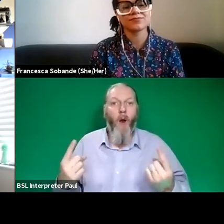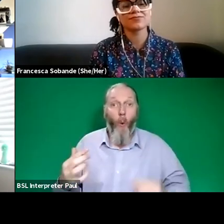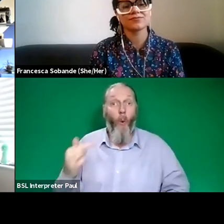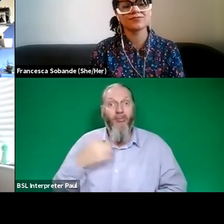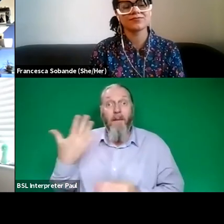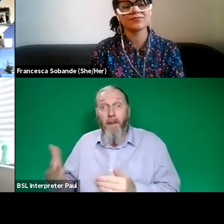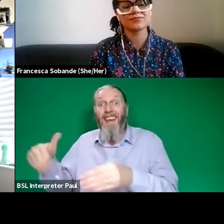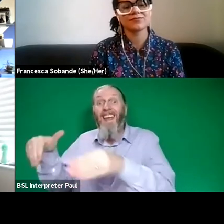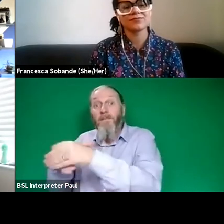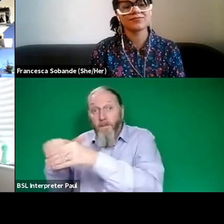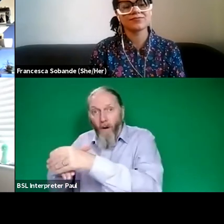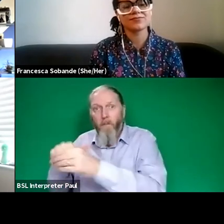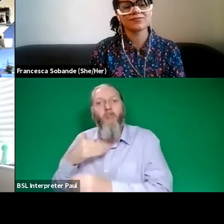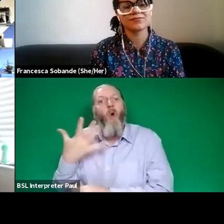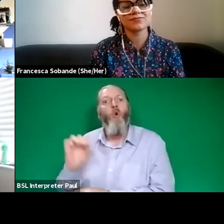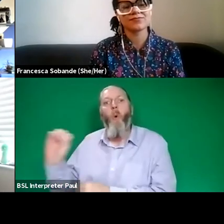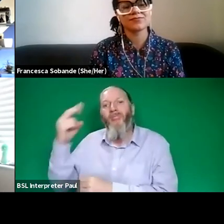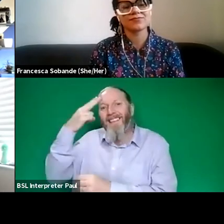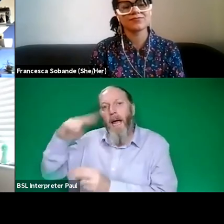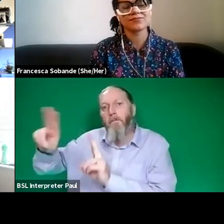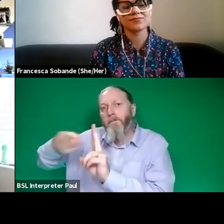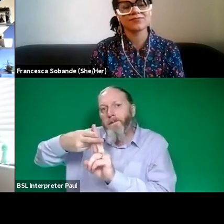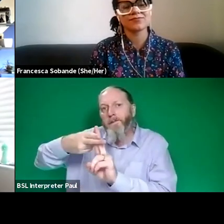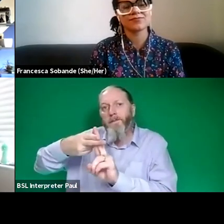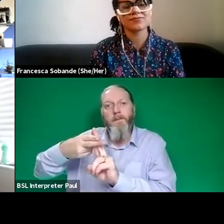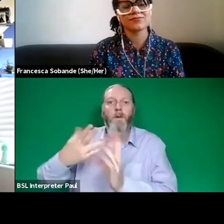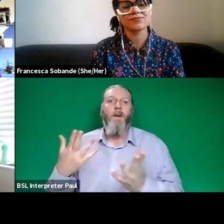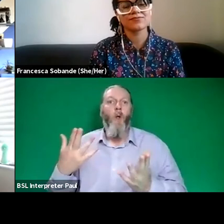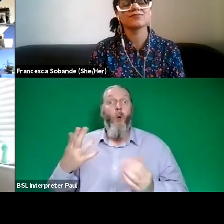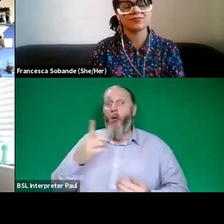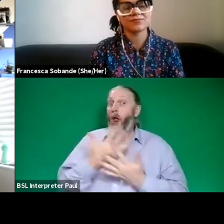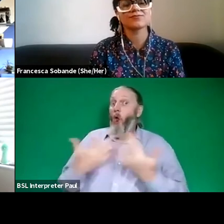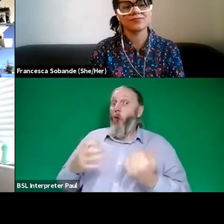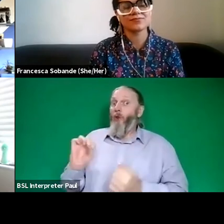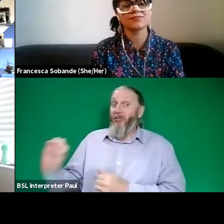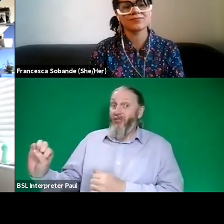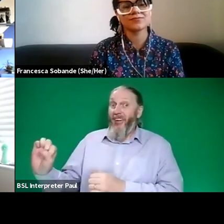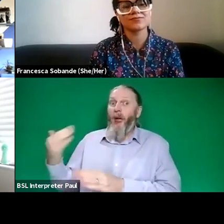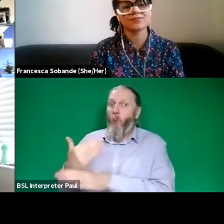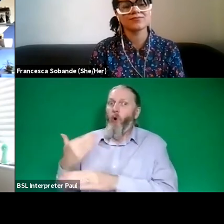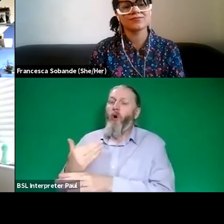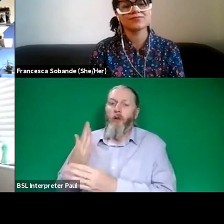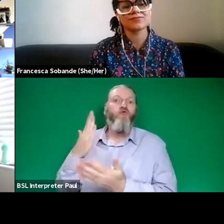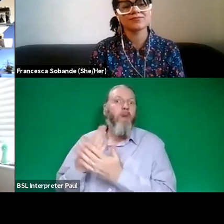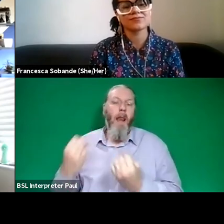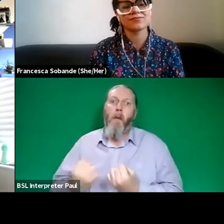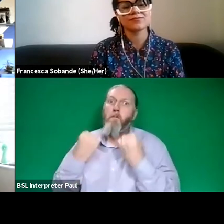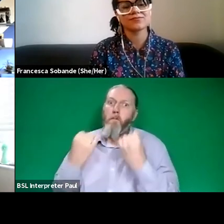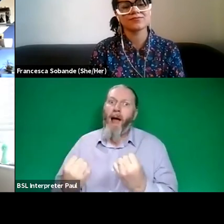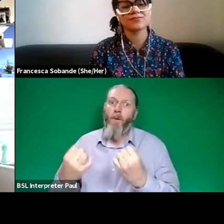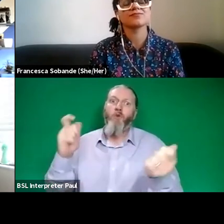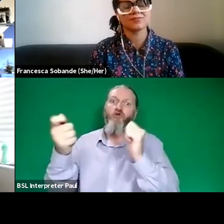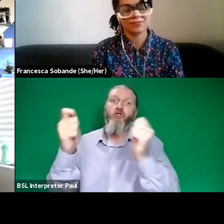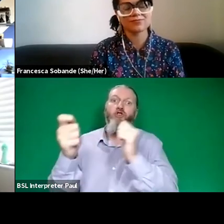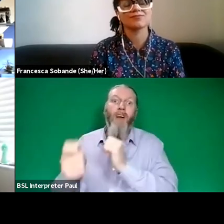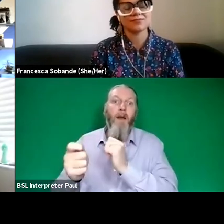sort of hold those people in regard, because the work that they're doing is some of the most potent action for change. And we can't see them because the